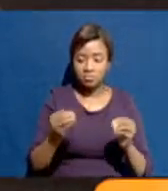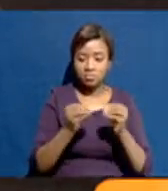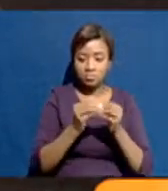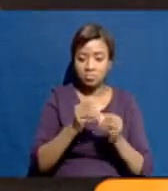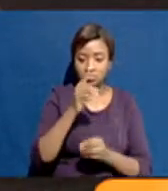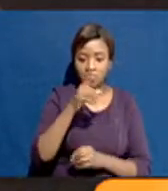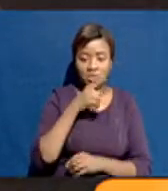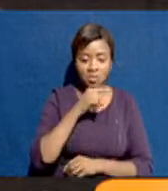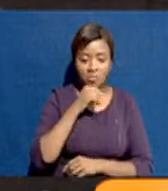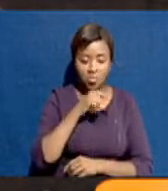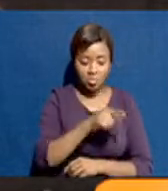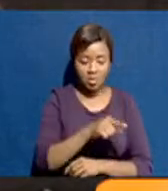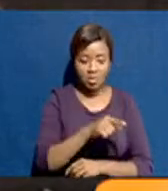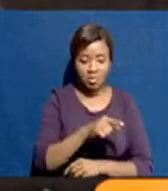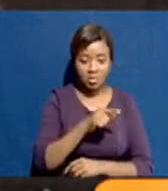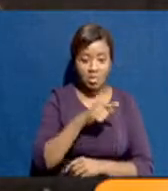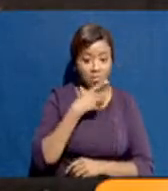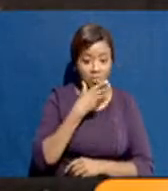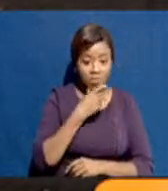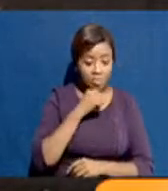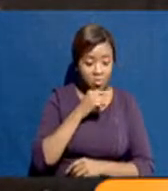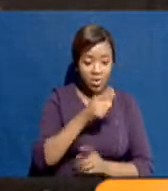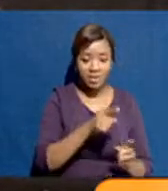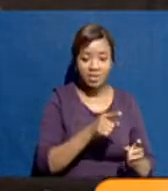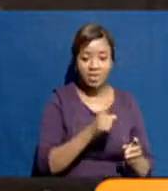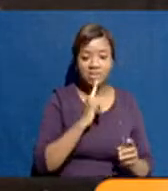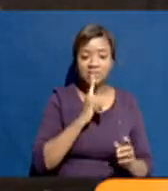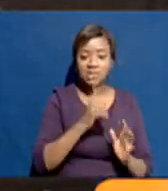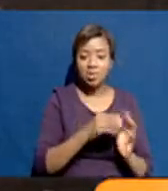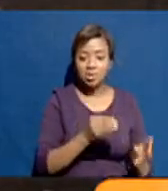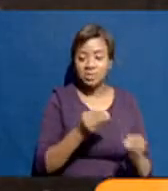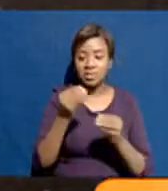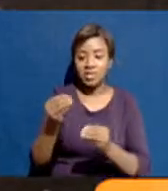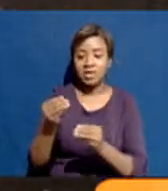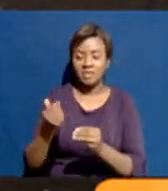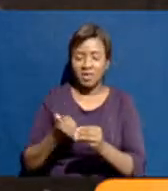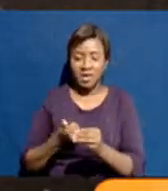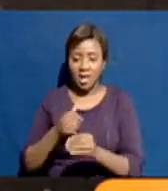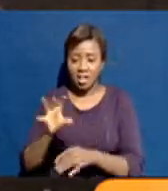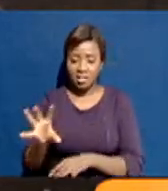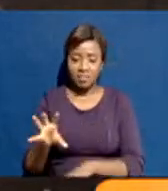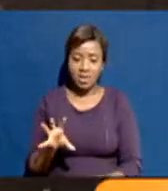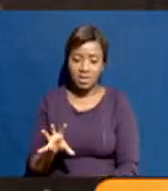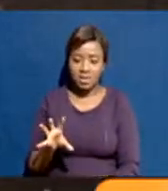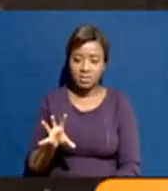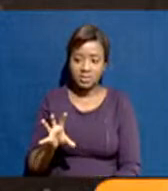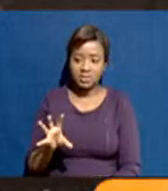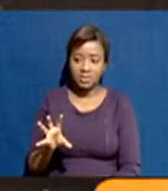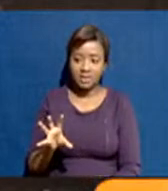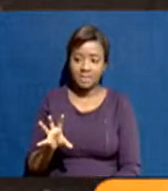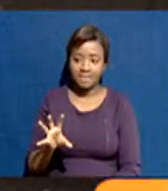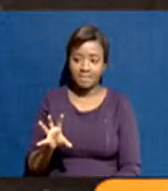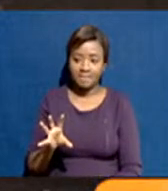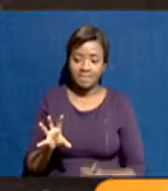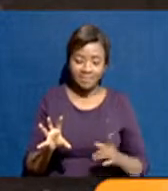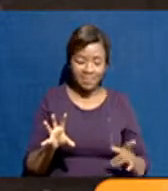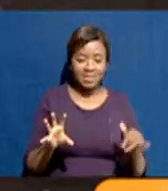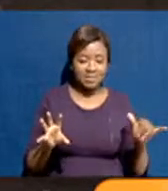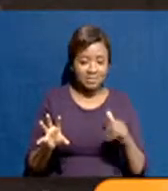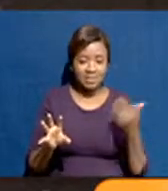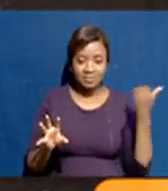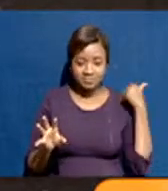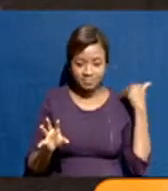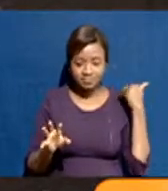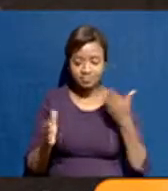you know, and he was saying he impregnated another girl. The story is almost similar because then he has to start taking care of a baby.